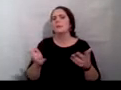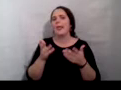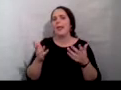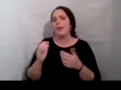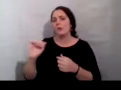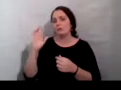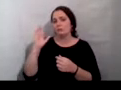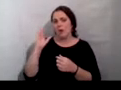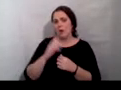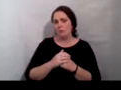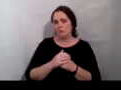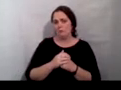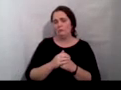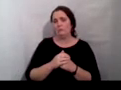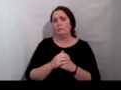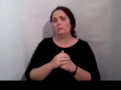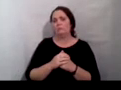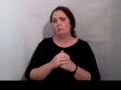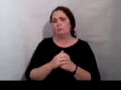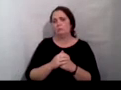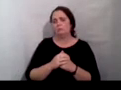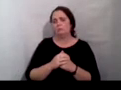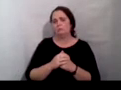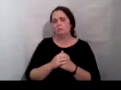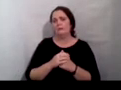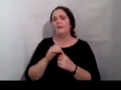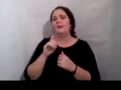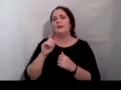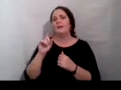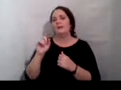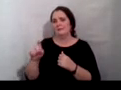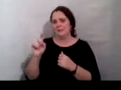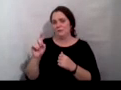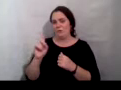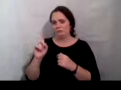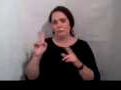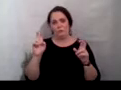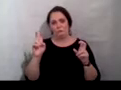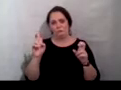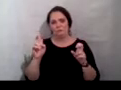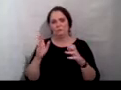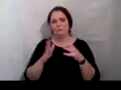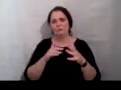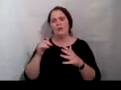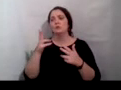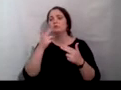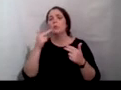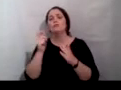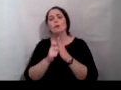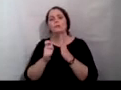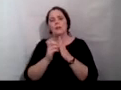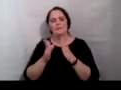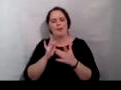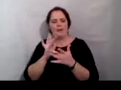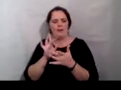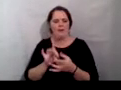about how she captures landscape in her music. I begin the quote. It's really a love letter to